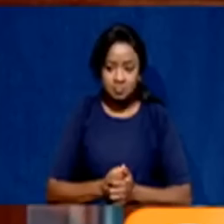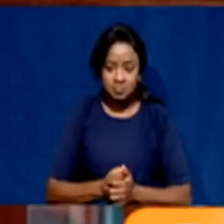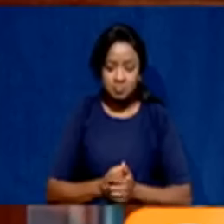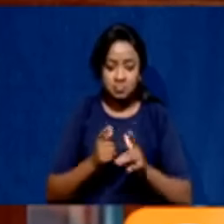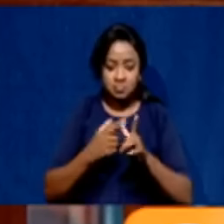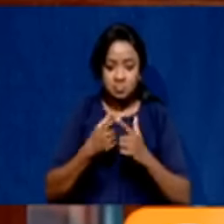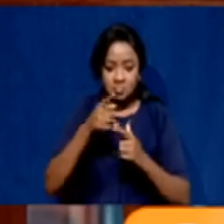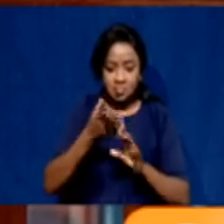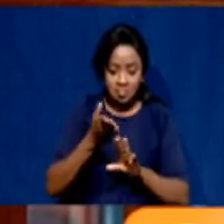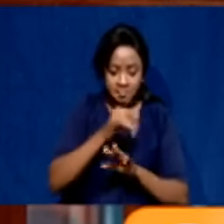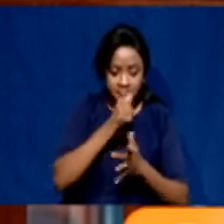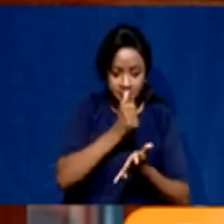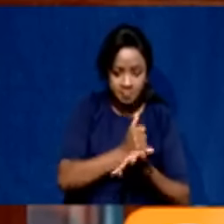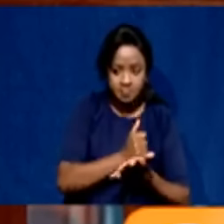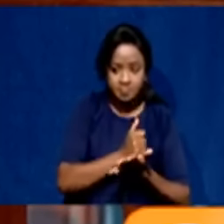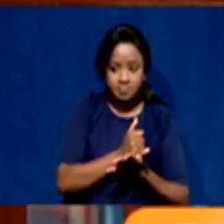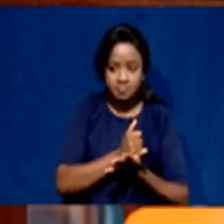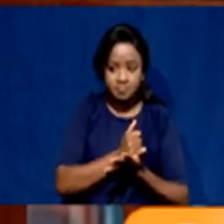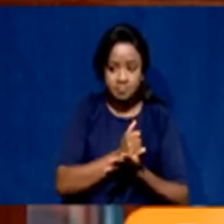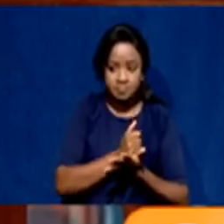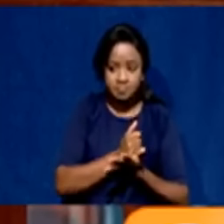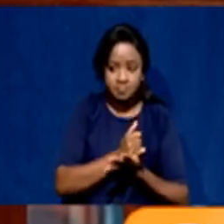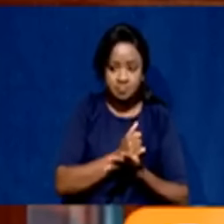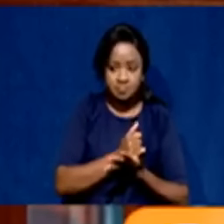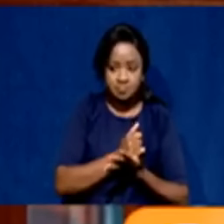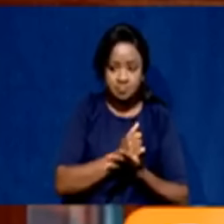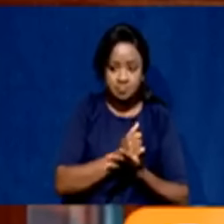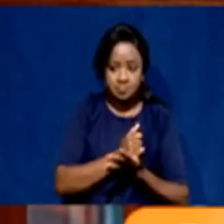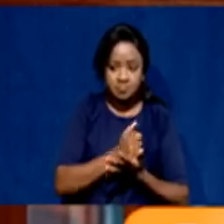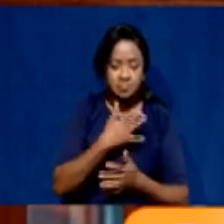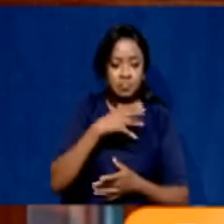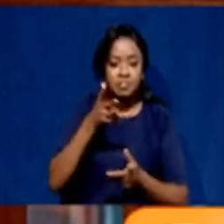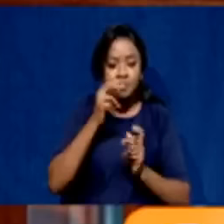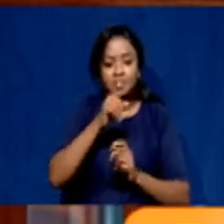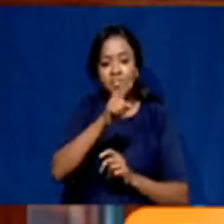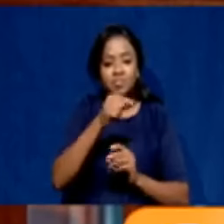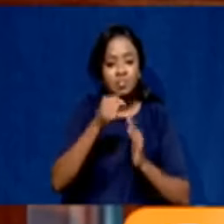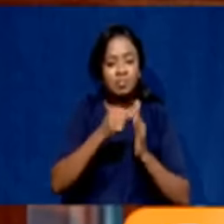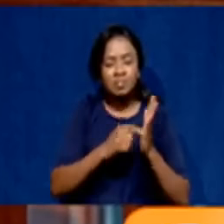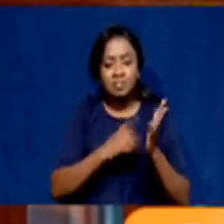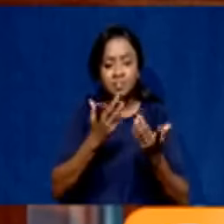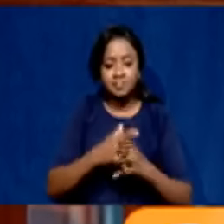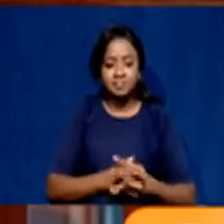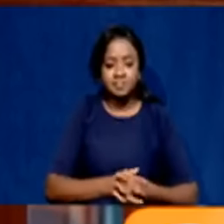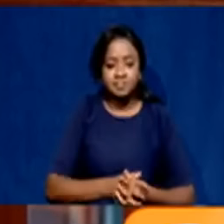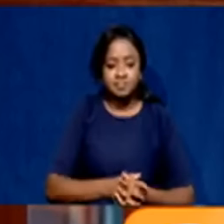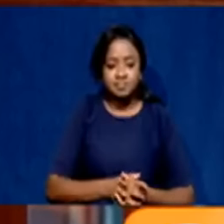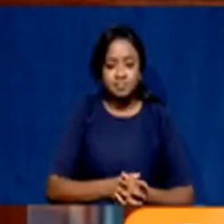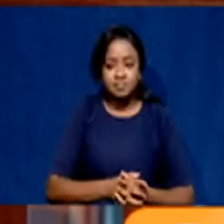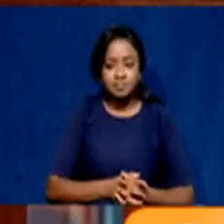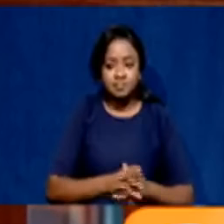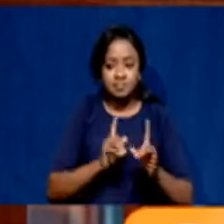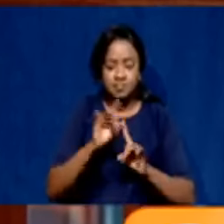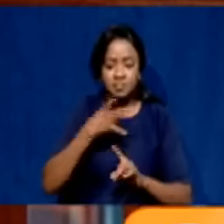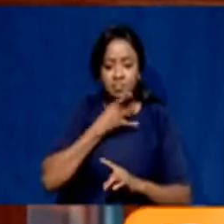into his office, to his boardroom for some of these engagements, he wants to listen to even the most junior person. And he likes people who